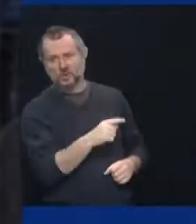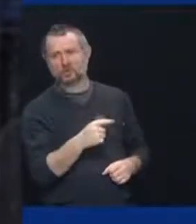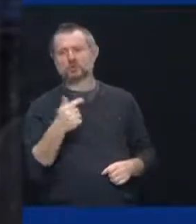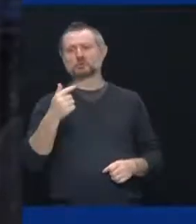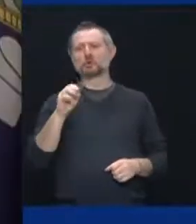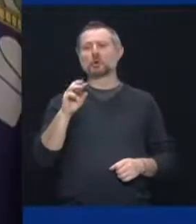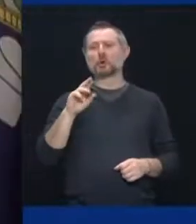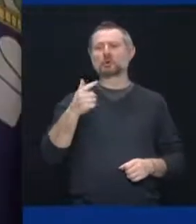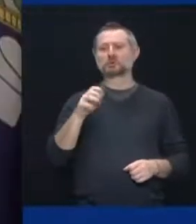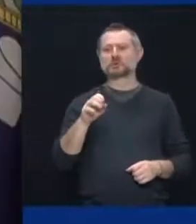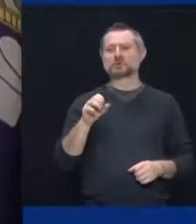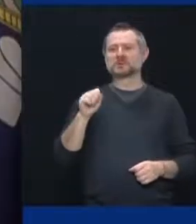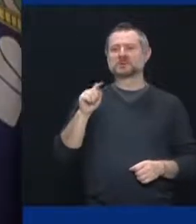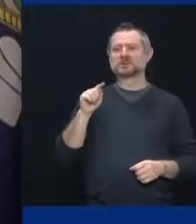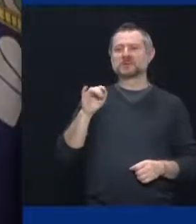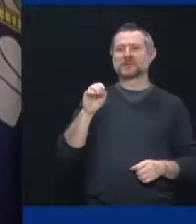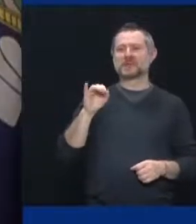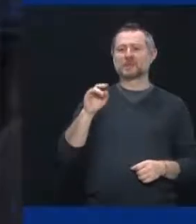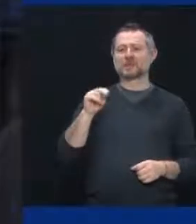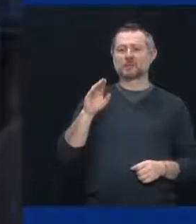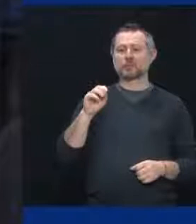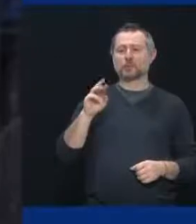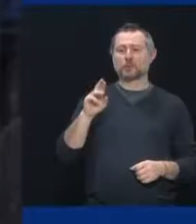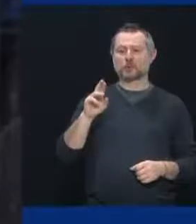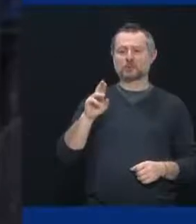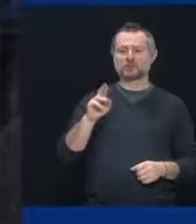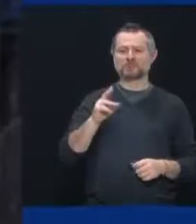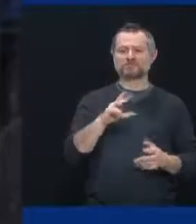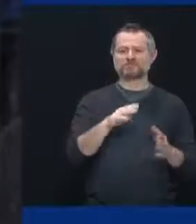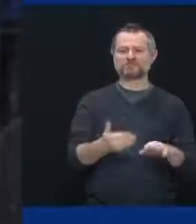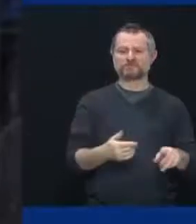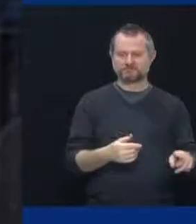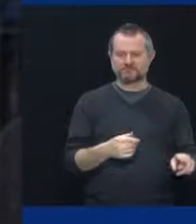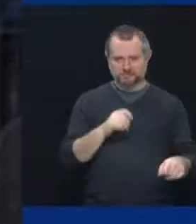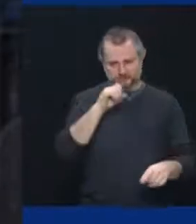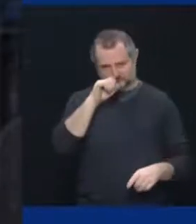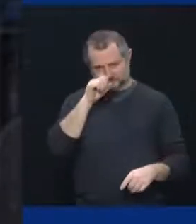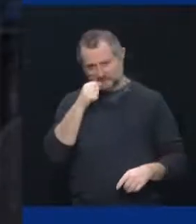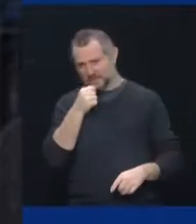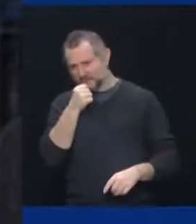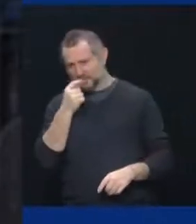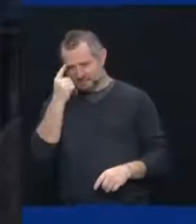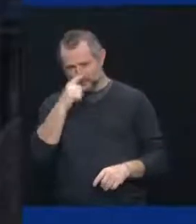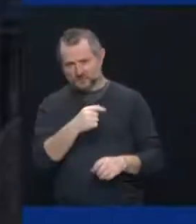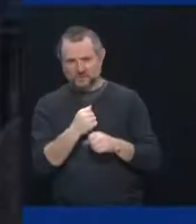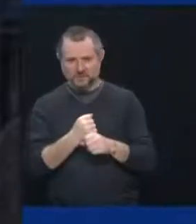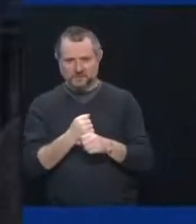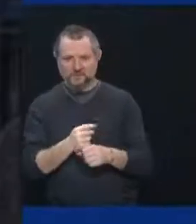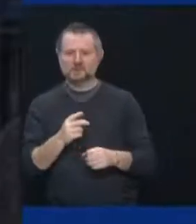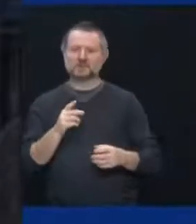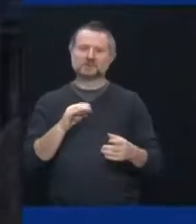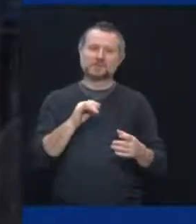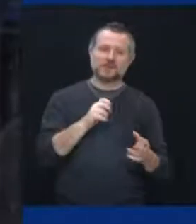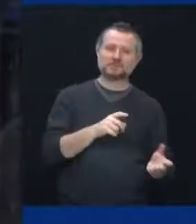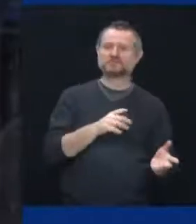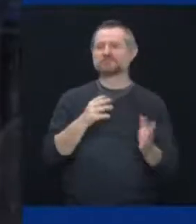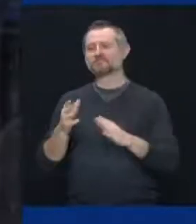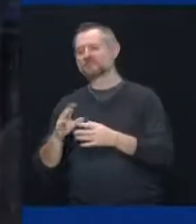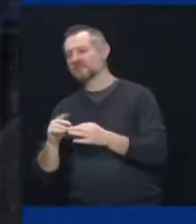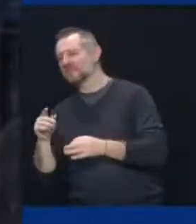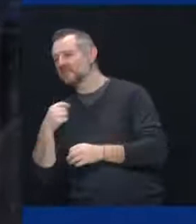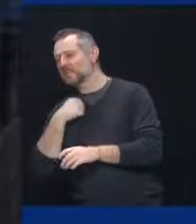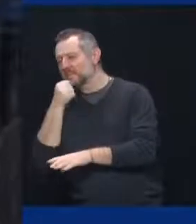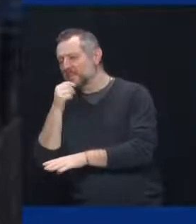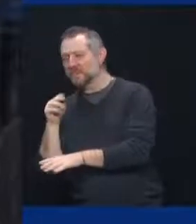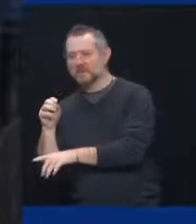watching CC do his Hall of Fame career. I do some things with Andy and the Mets. And I'm just thrilled that fans